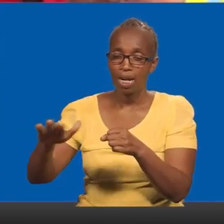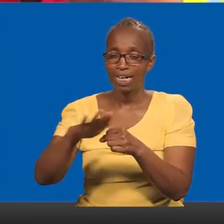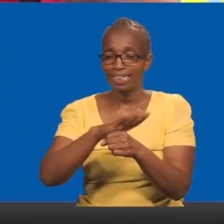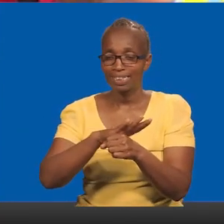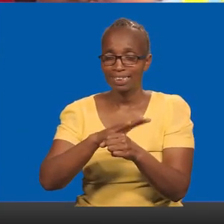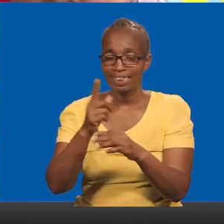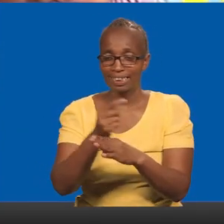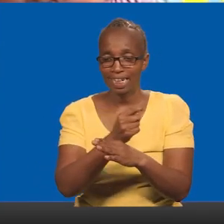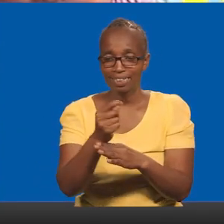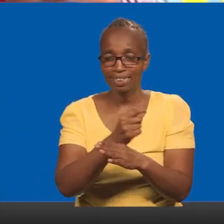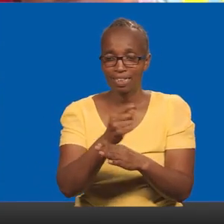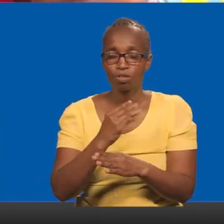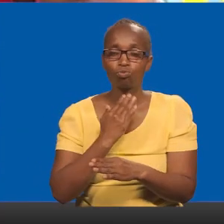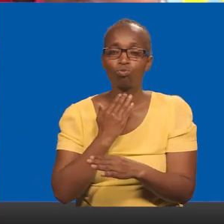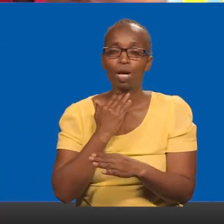children, and